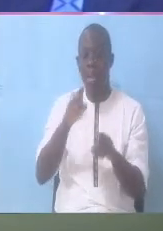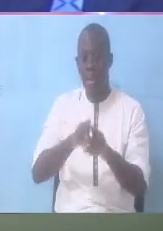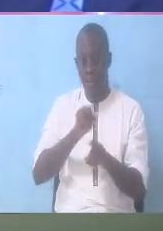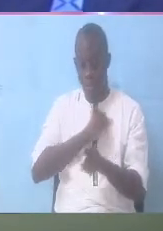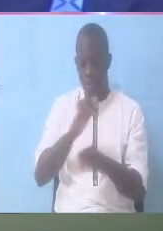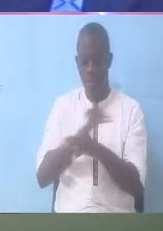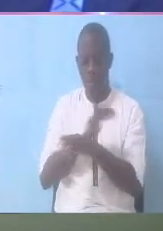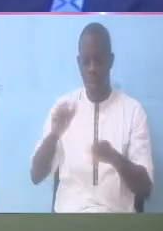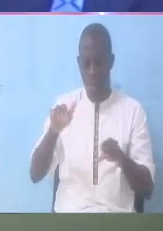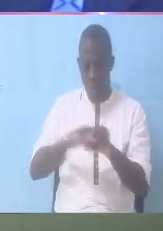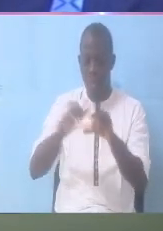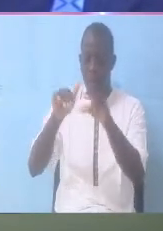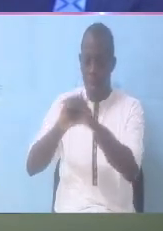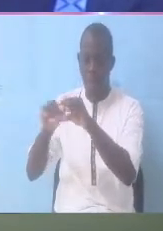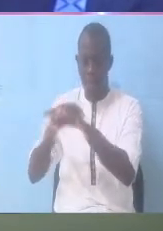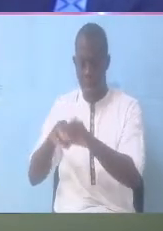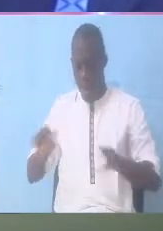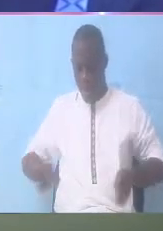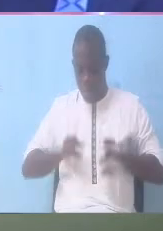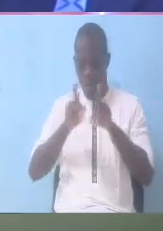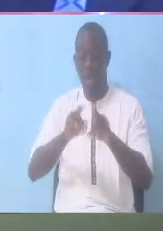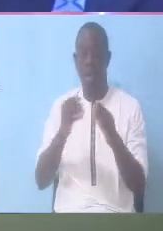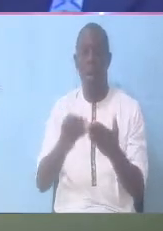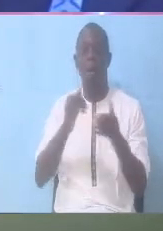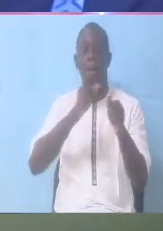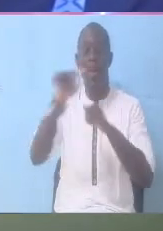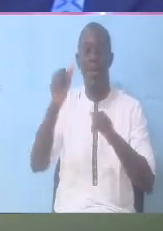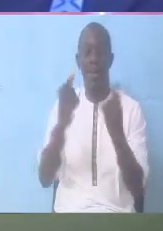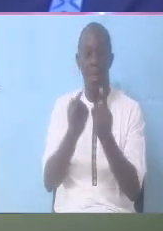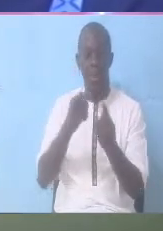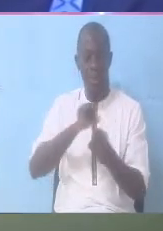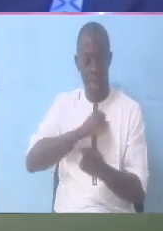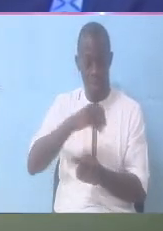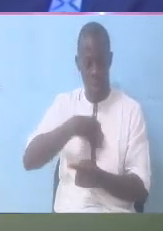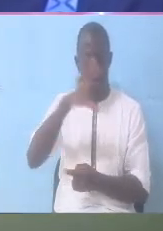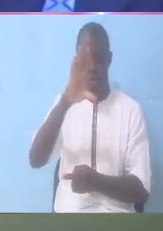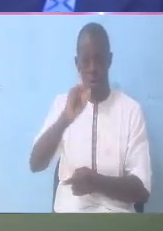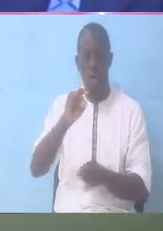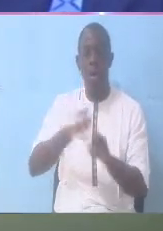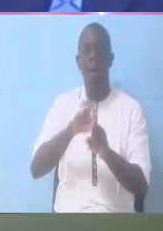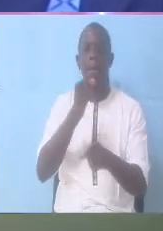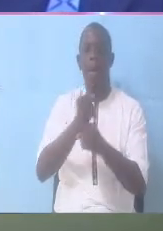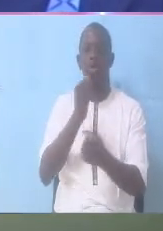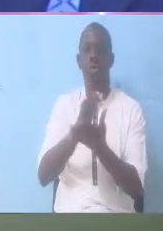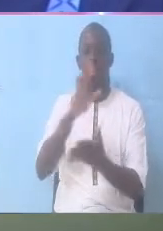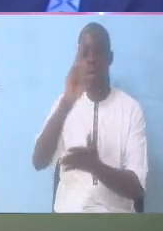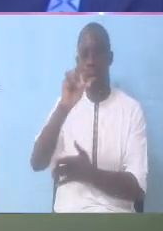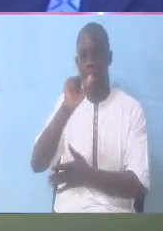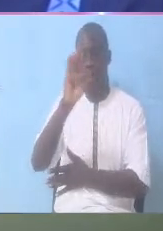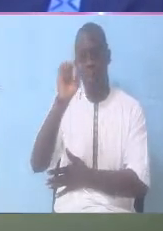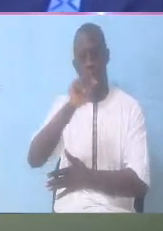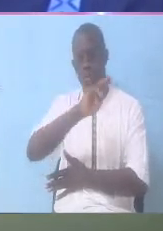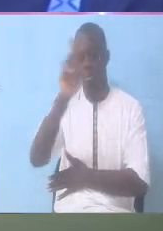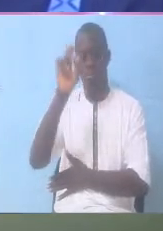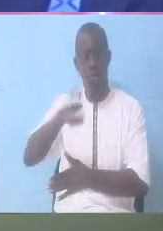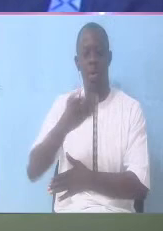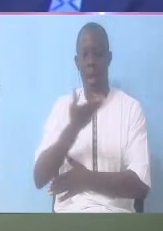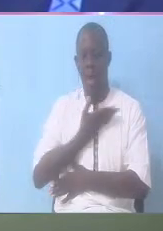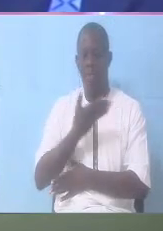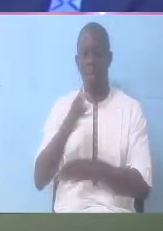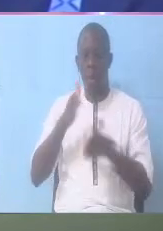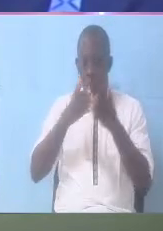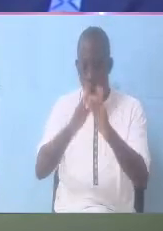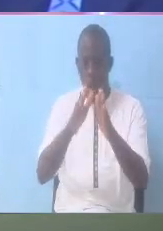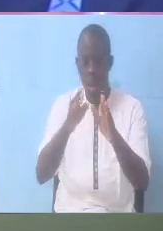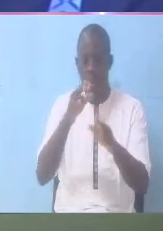make sure Daba will never stop. Asemenkeno wolem nyintiko kaje ko Daba kana silo soto puruka murunang kadiam.